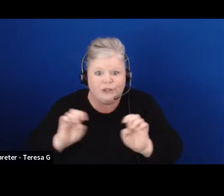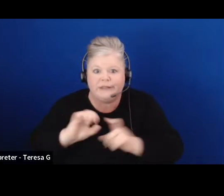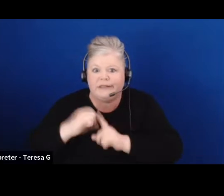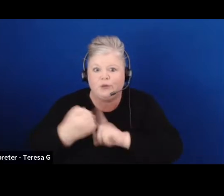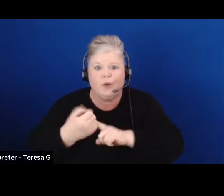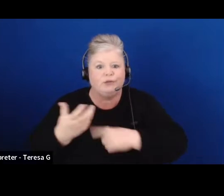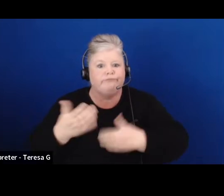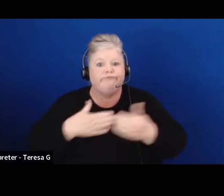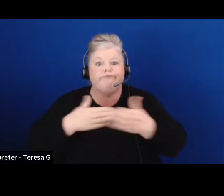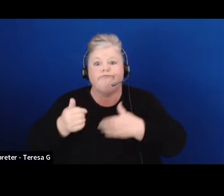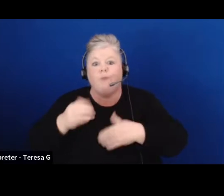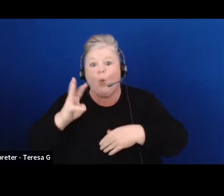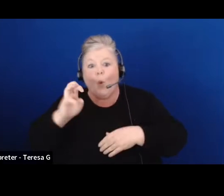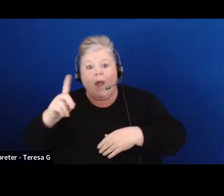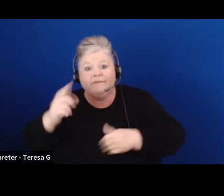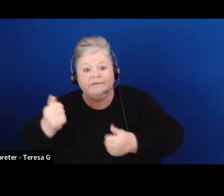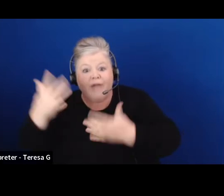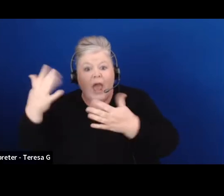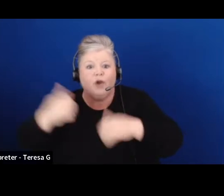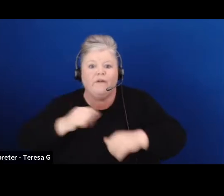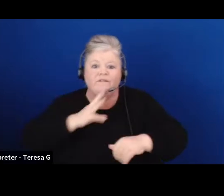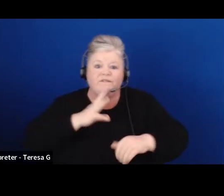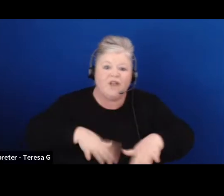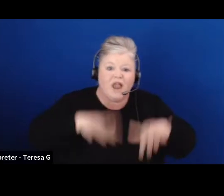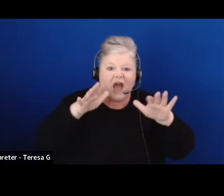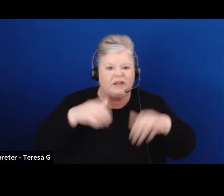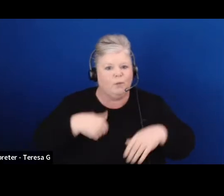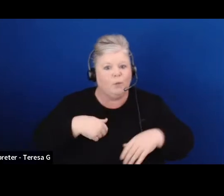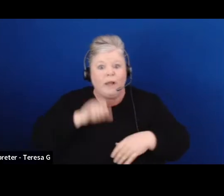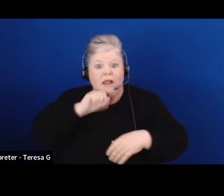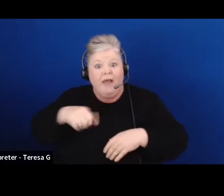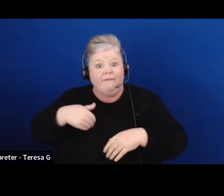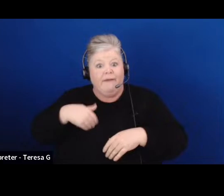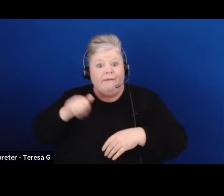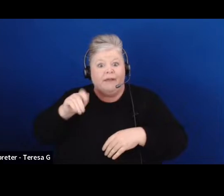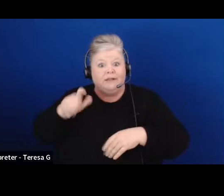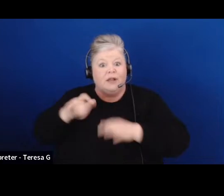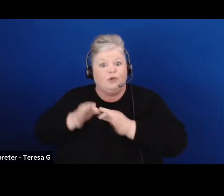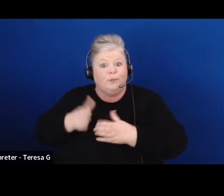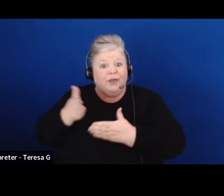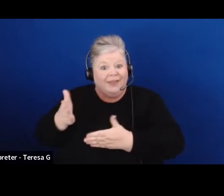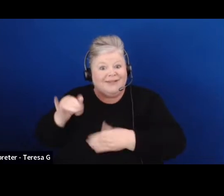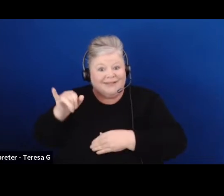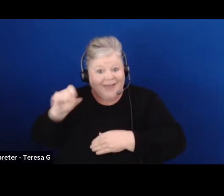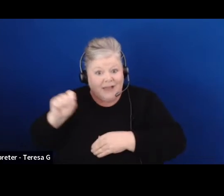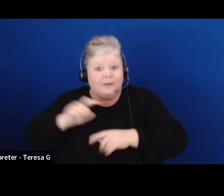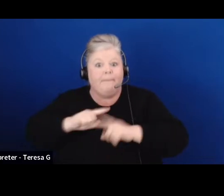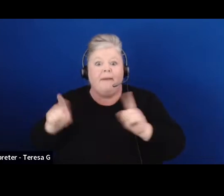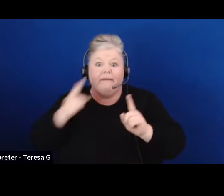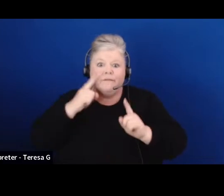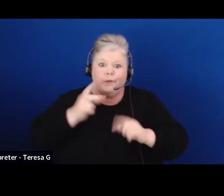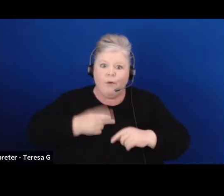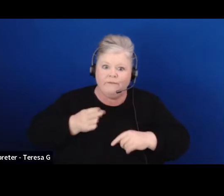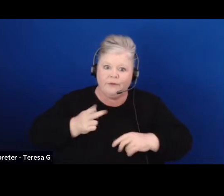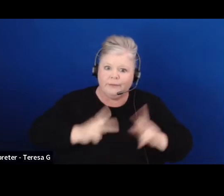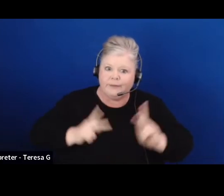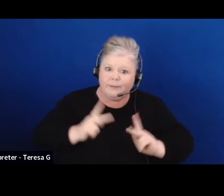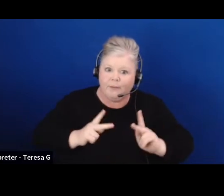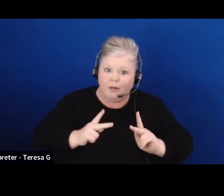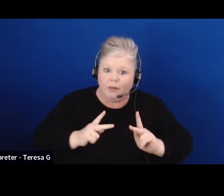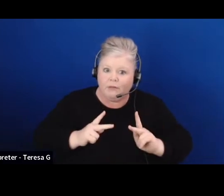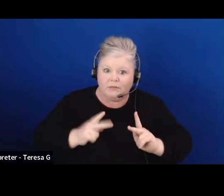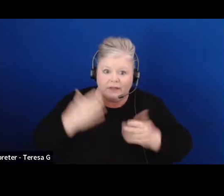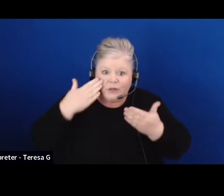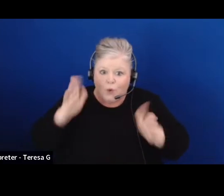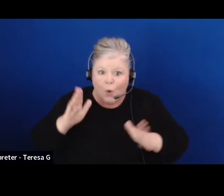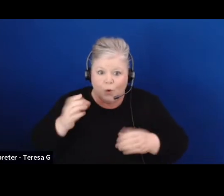or flooding, whatever it might be. We love having ASL interpreters there, but for the hard of hearing